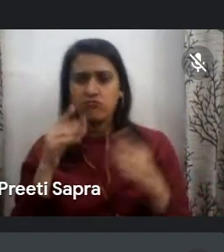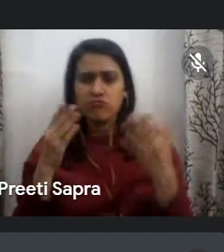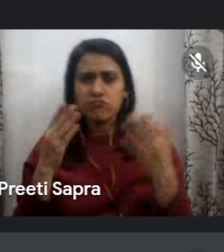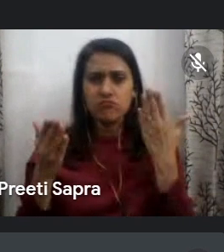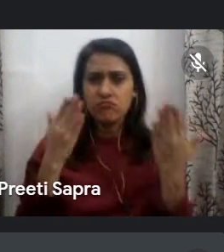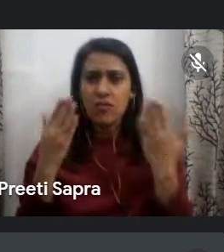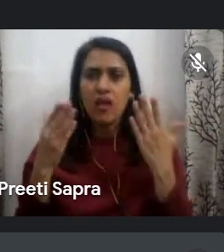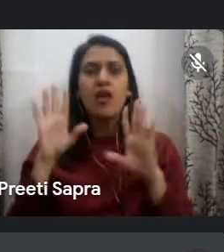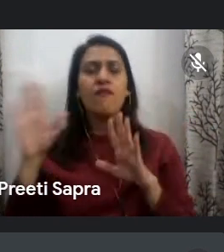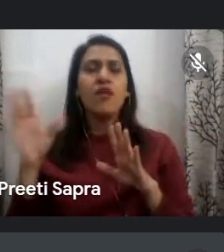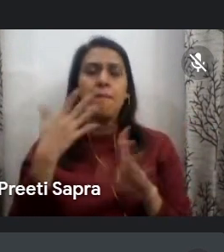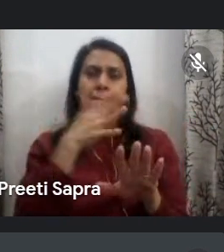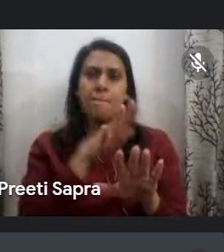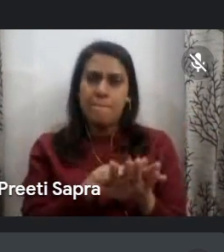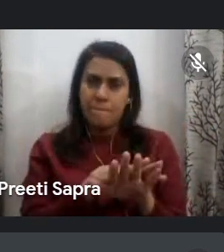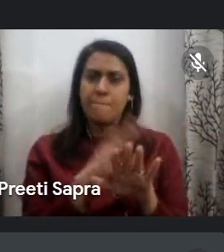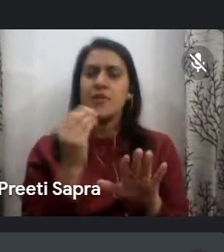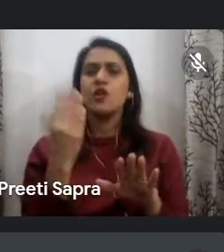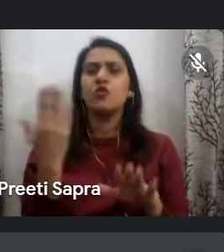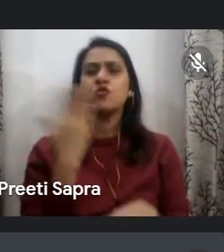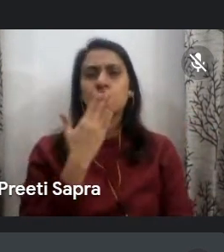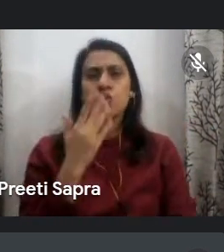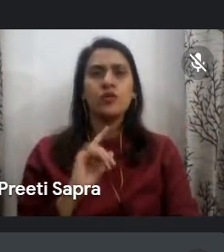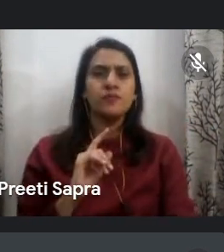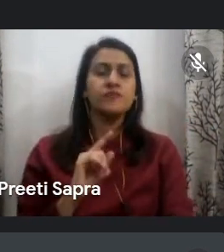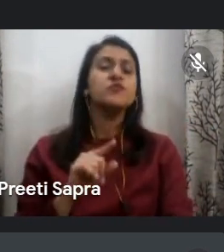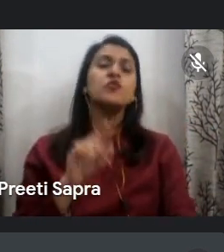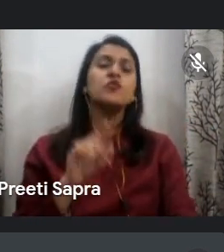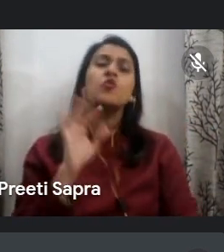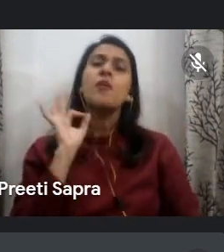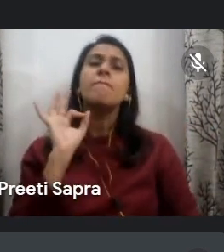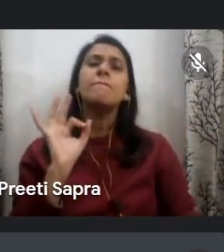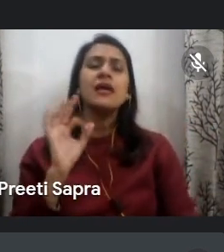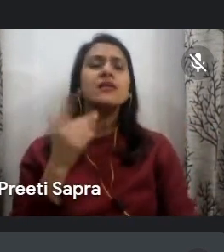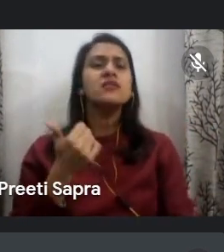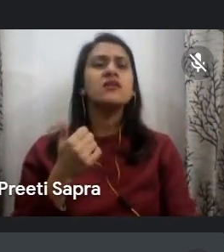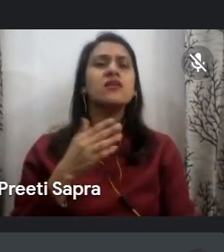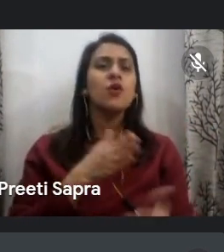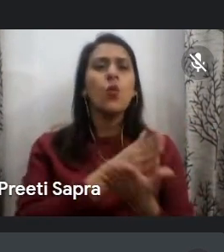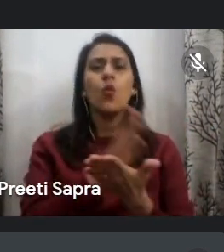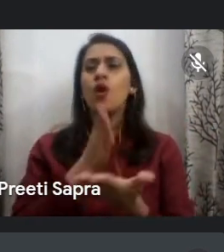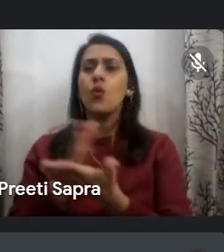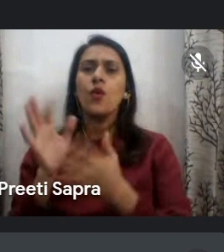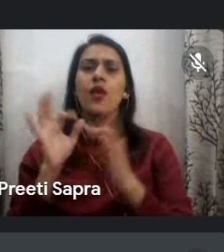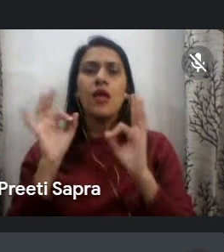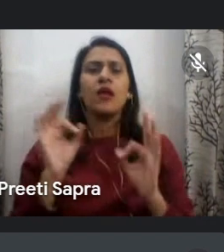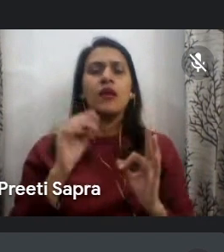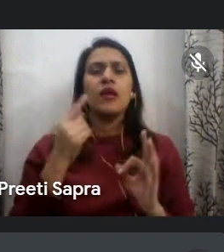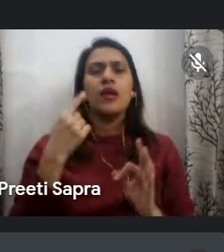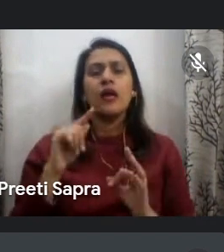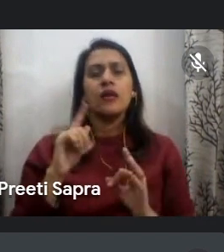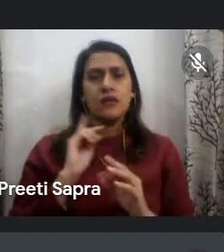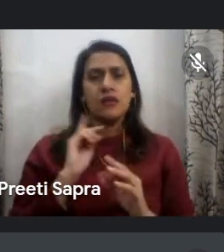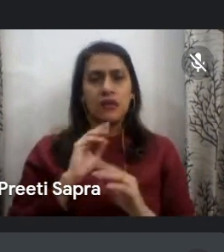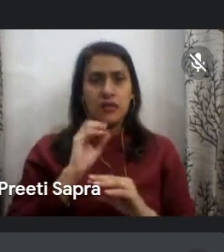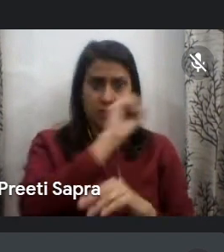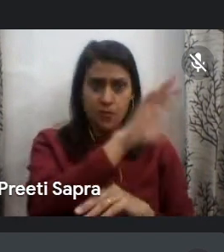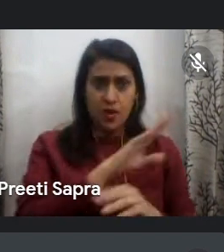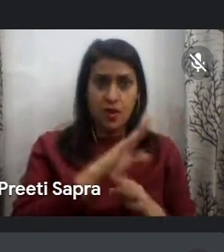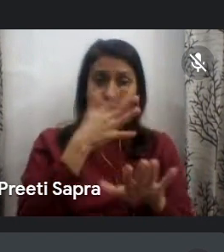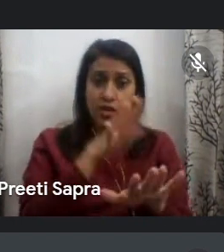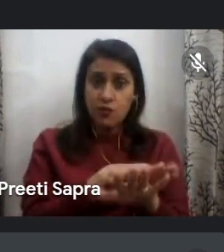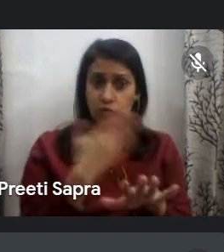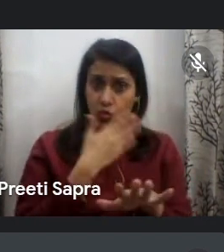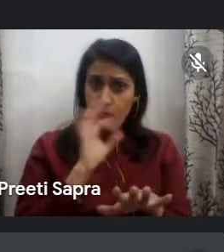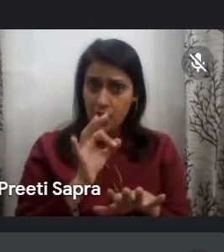in mainstream school. What would be a set of guidelines that can help someone to pick the right learning environment? If someone decide to